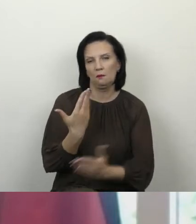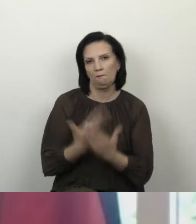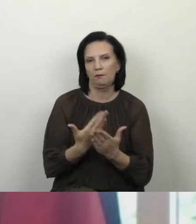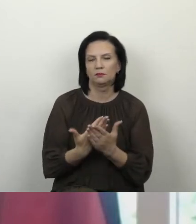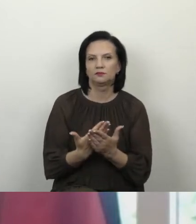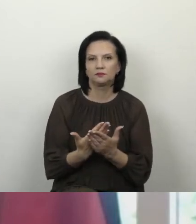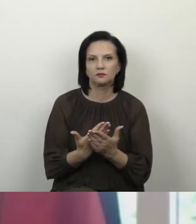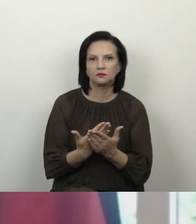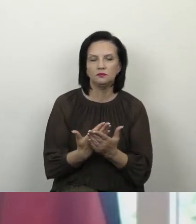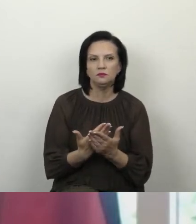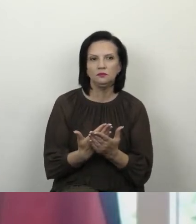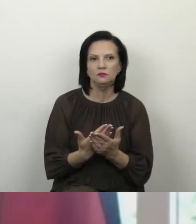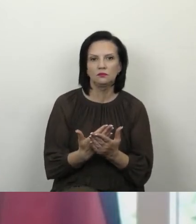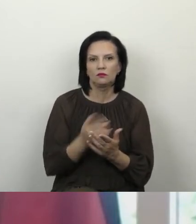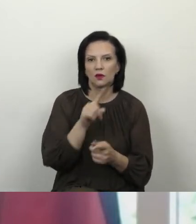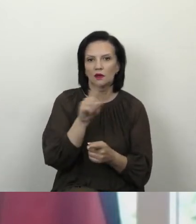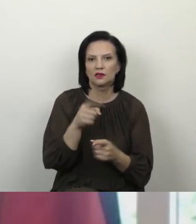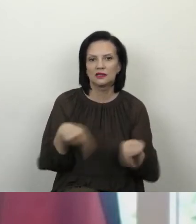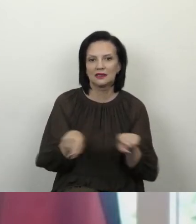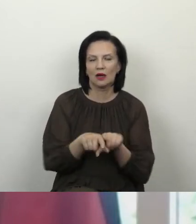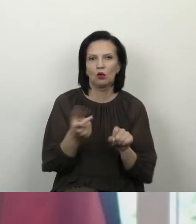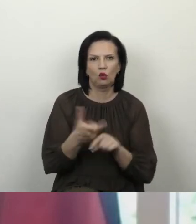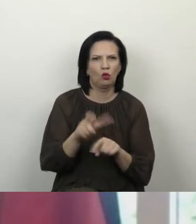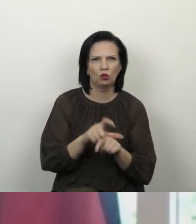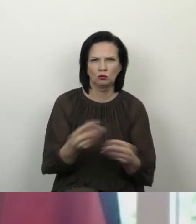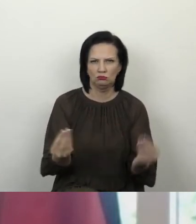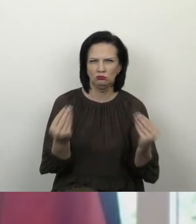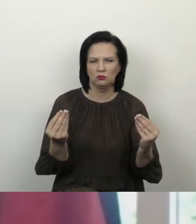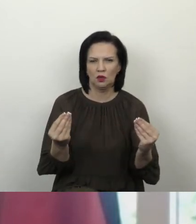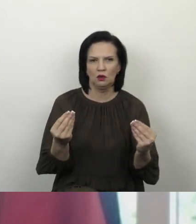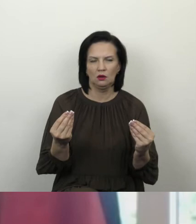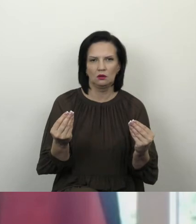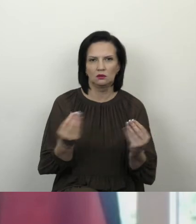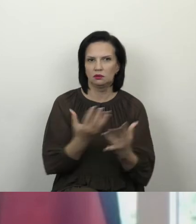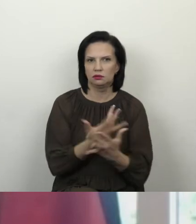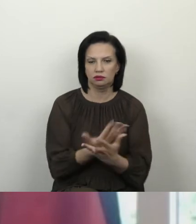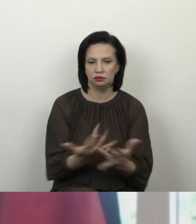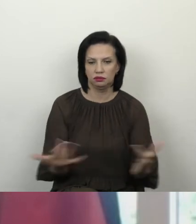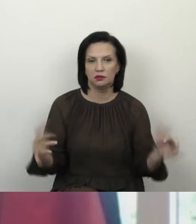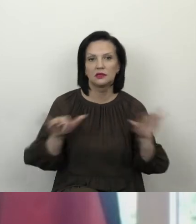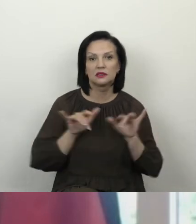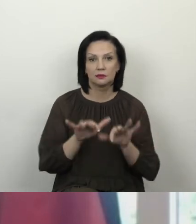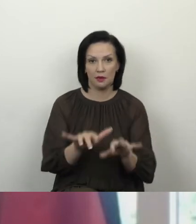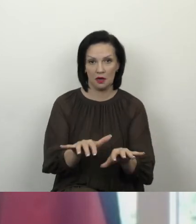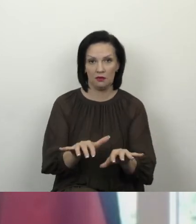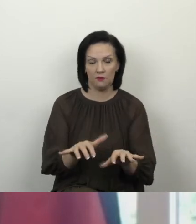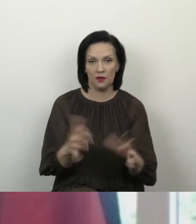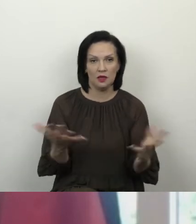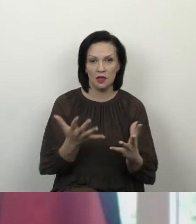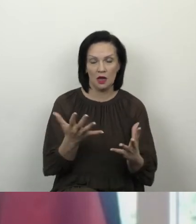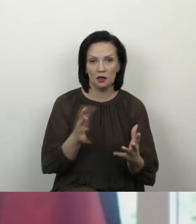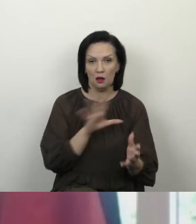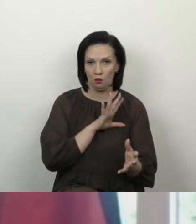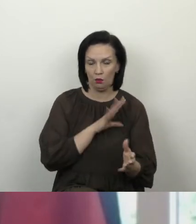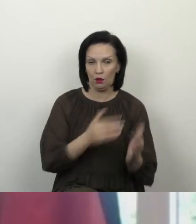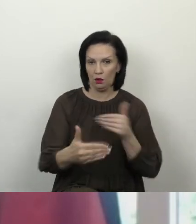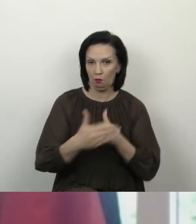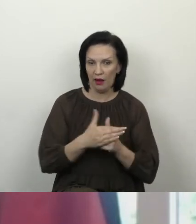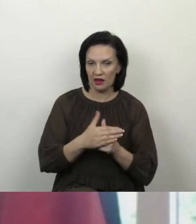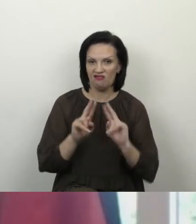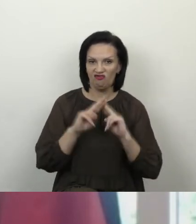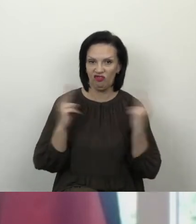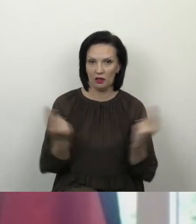say, colorful bouquet of cases that have occupied the German Federal Constitutional Court and